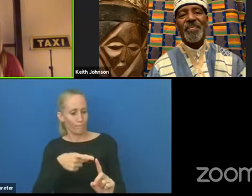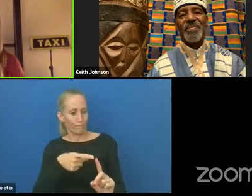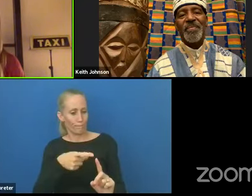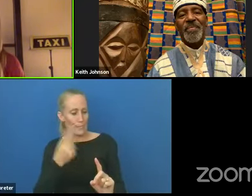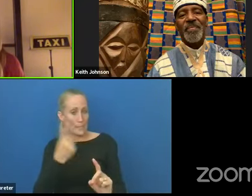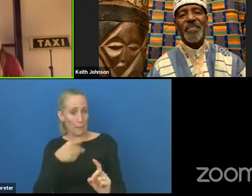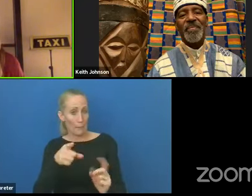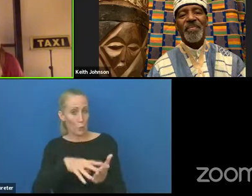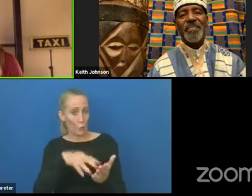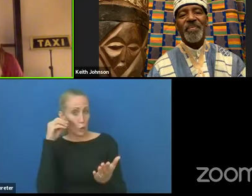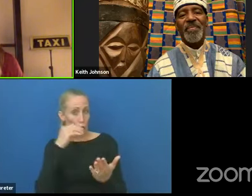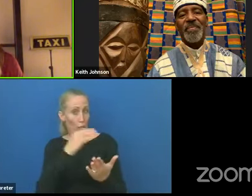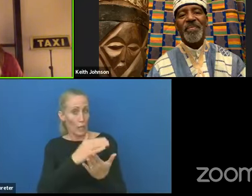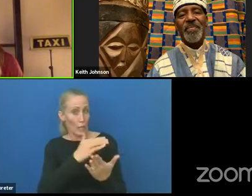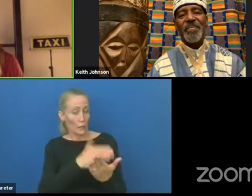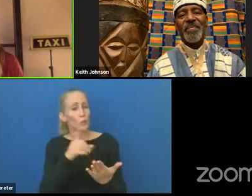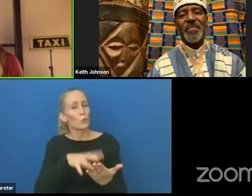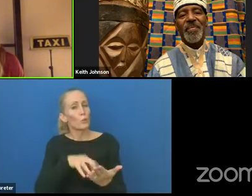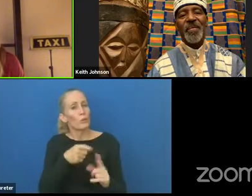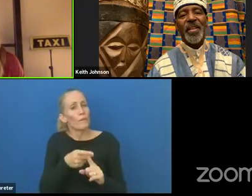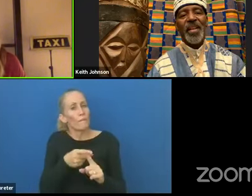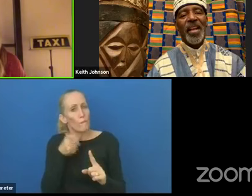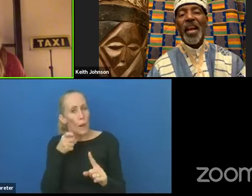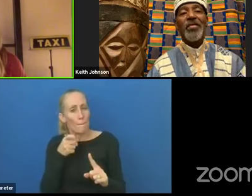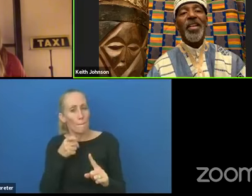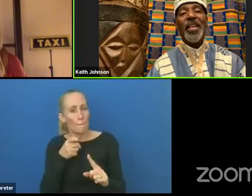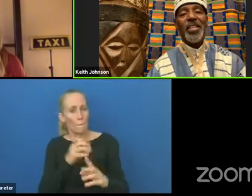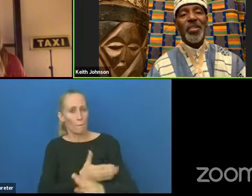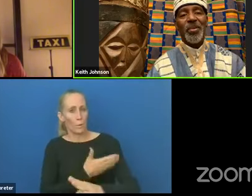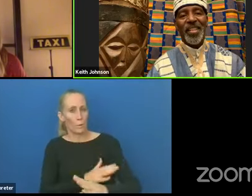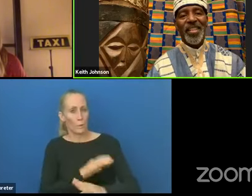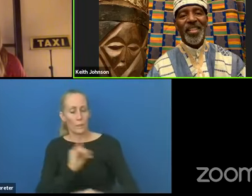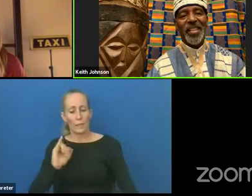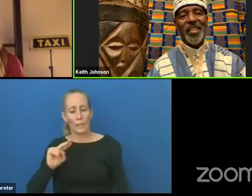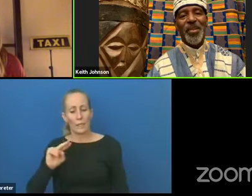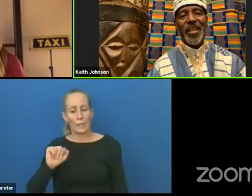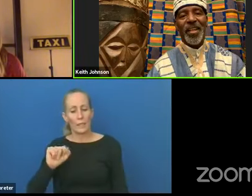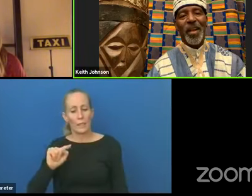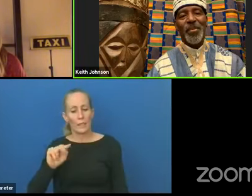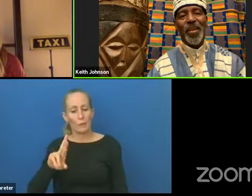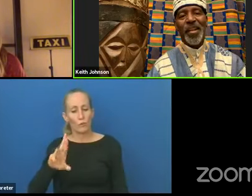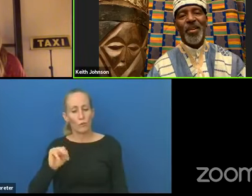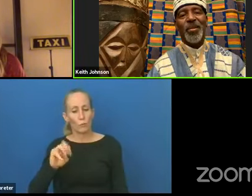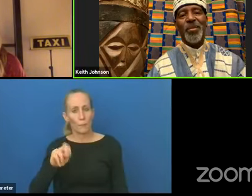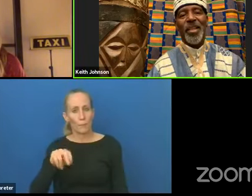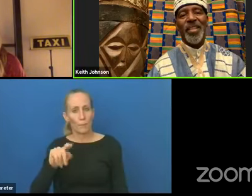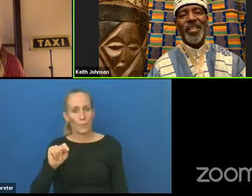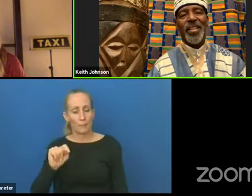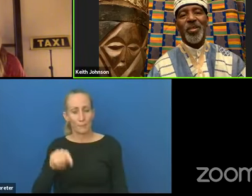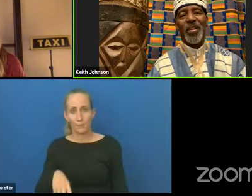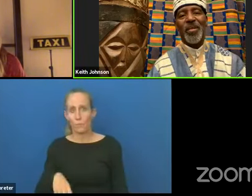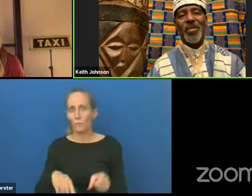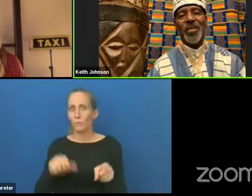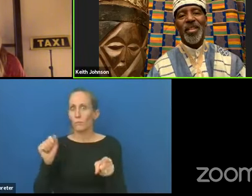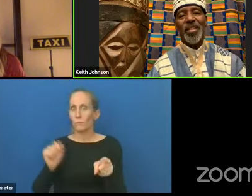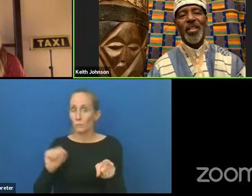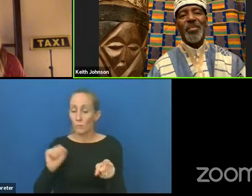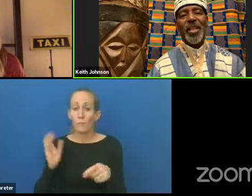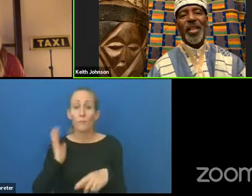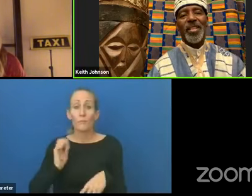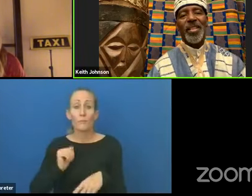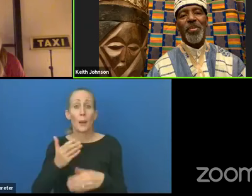your instruments has taught you? Every instrument teaches me. I play the Caribbean steel